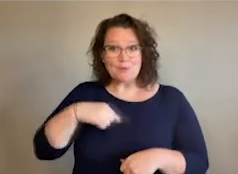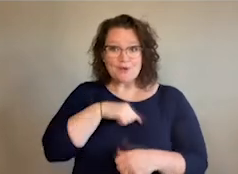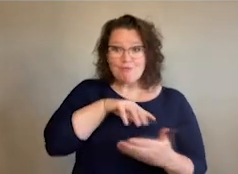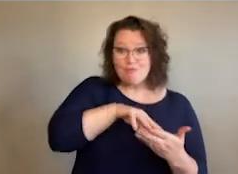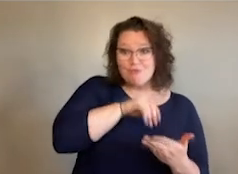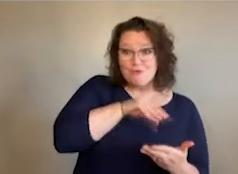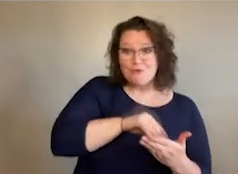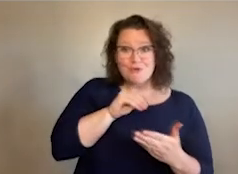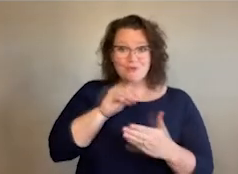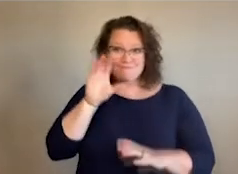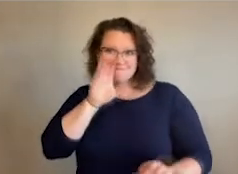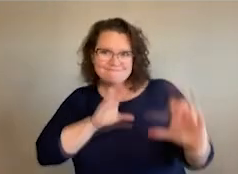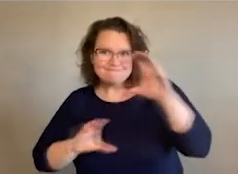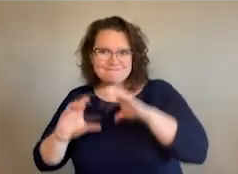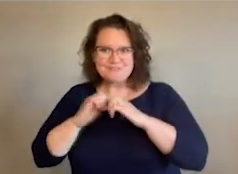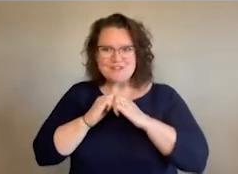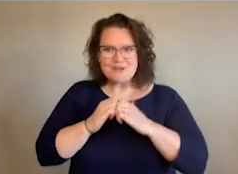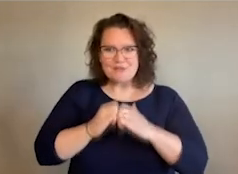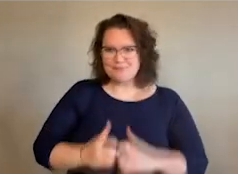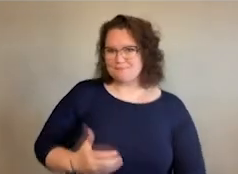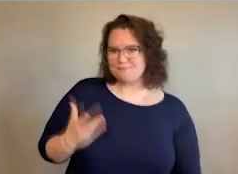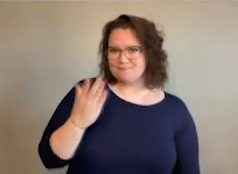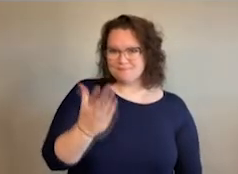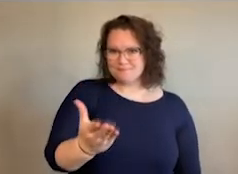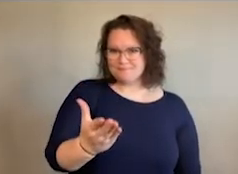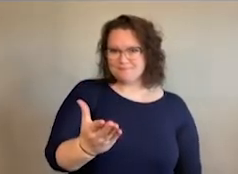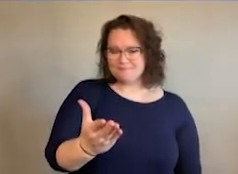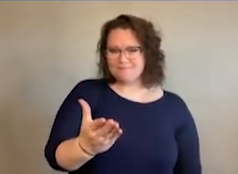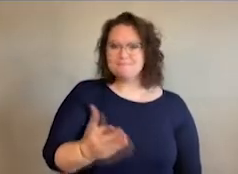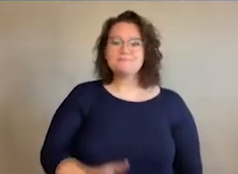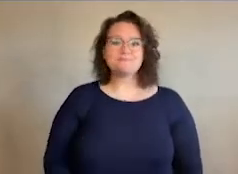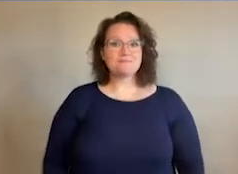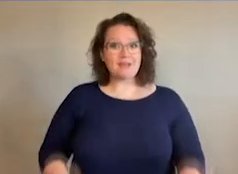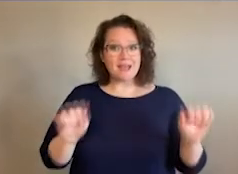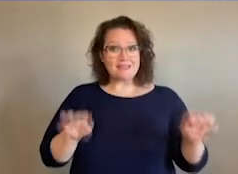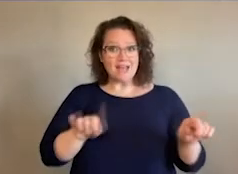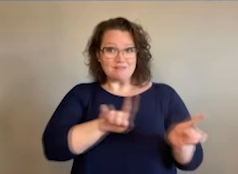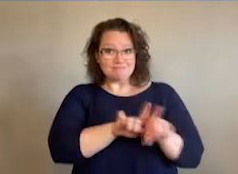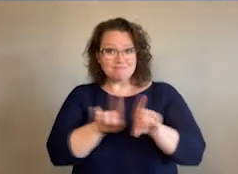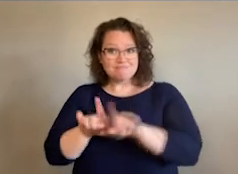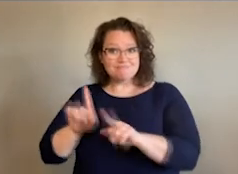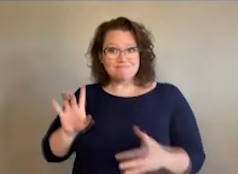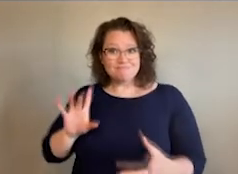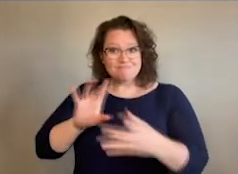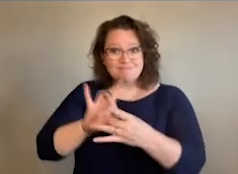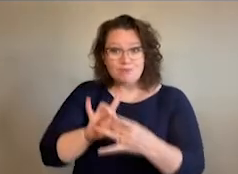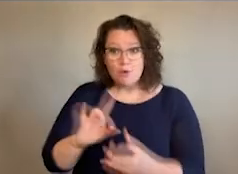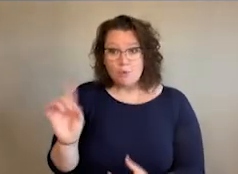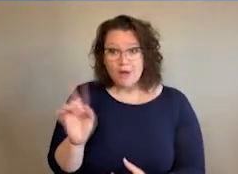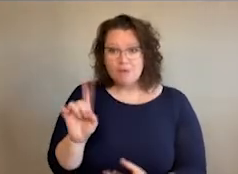can learn and explore together from right where you are. You can also connect with us